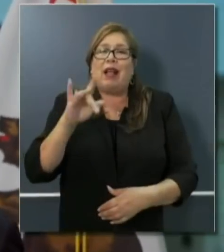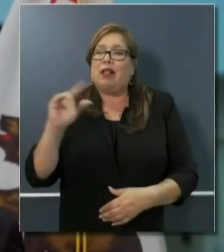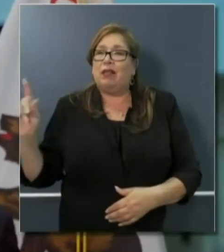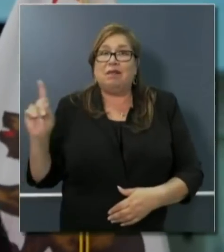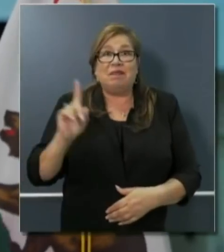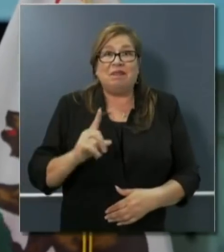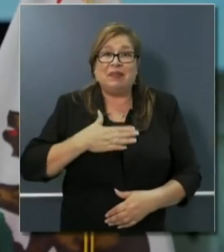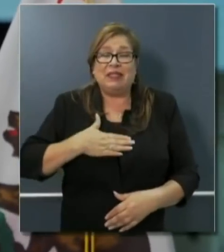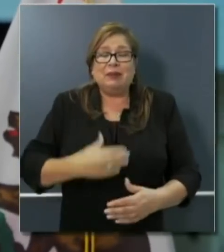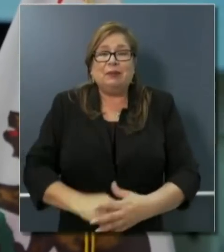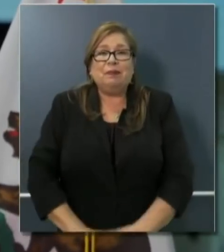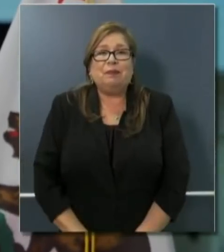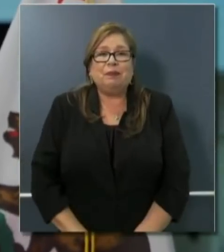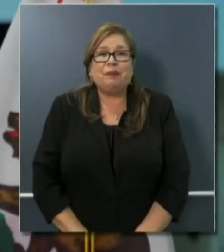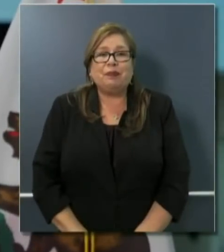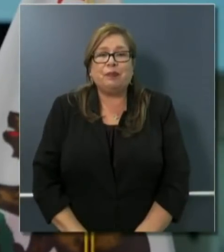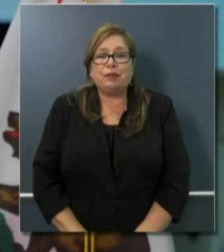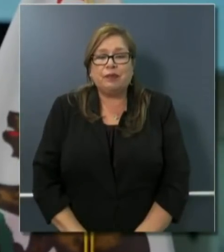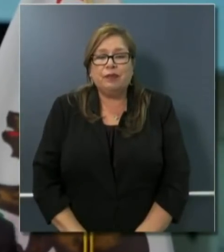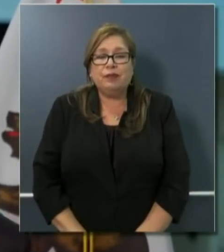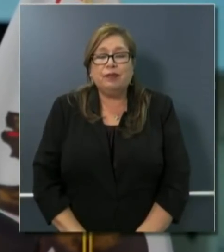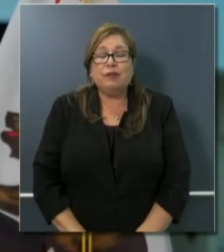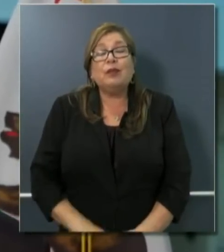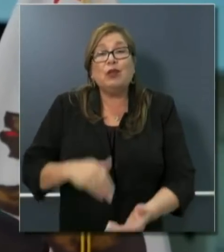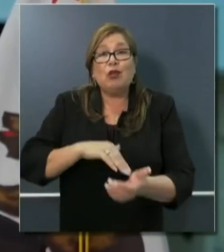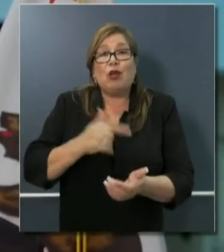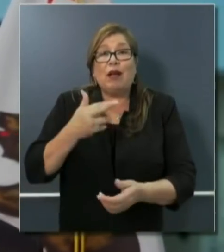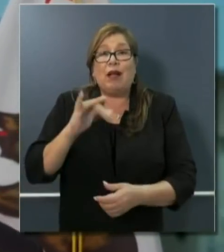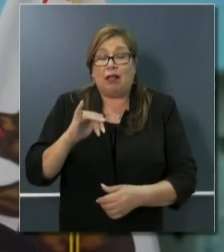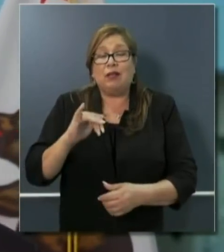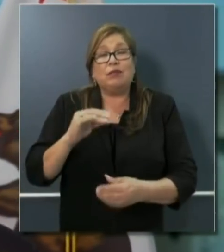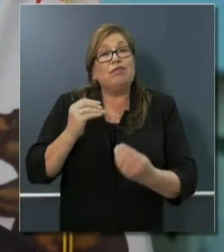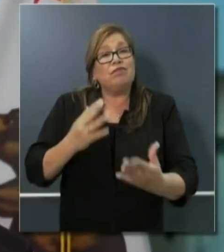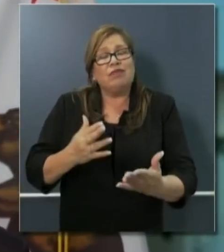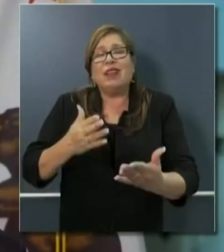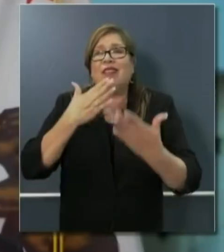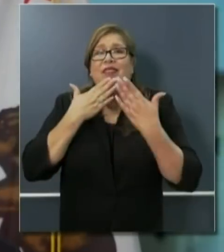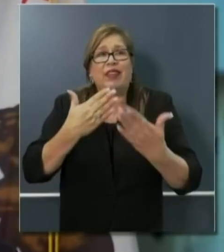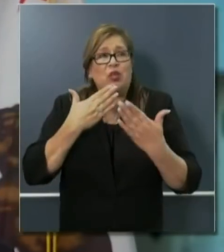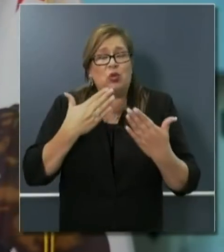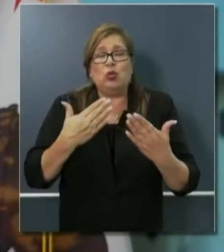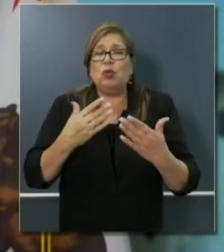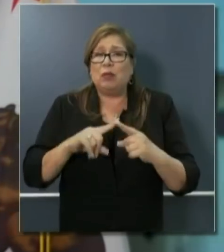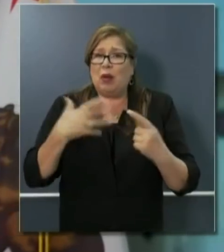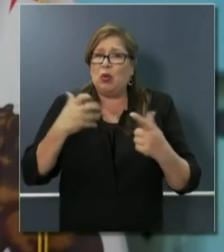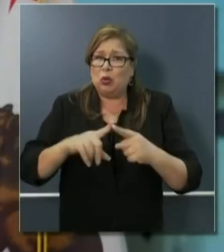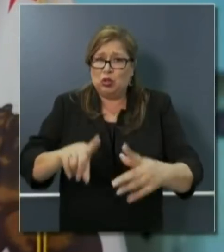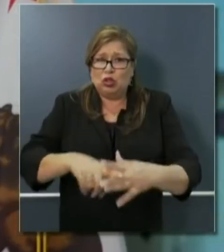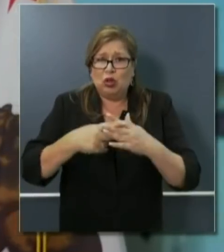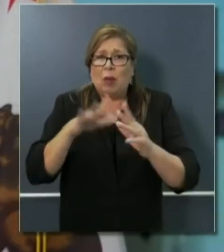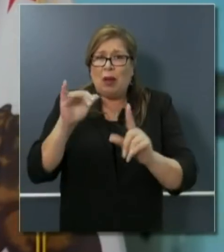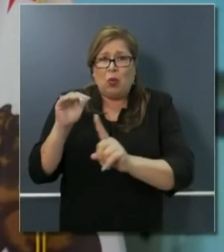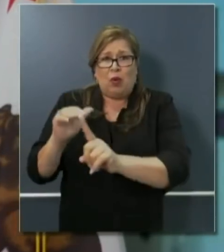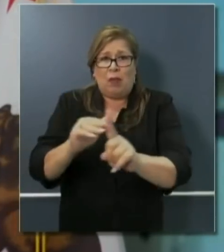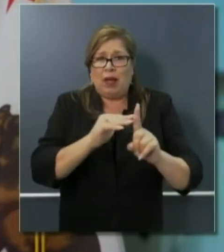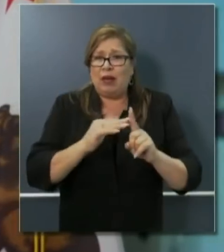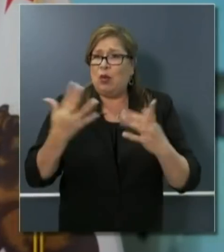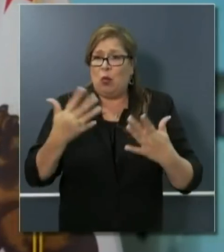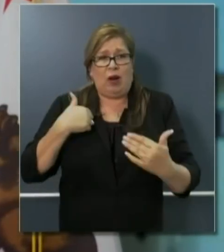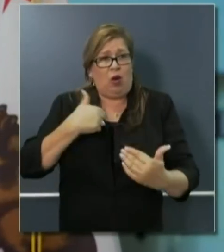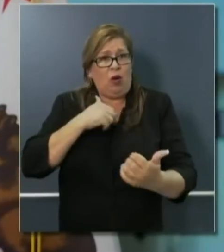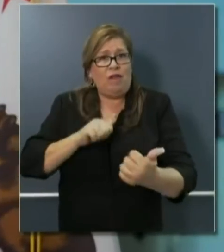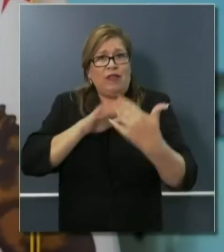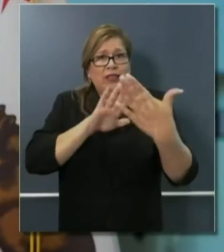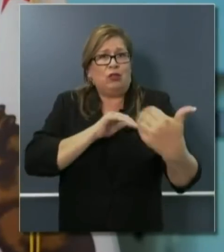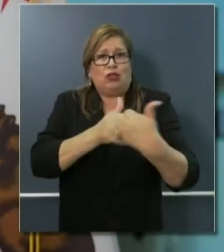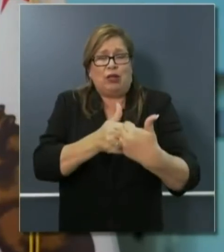Thank you, Governor. Let me begin by reminding everybody what we're up against. We have a brand new virus